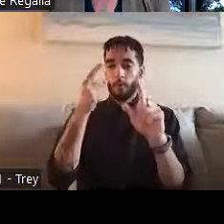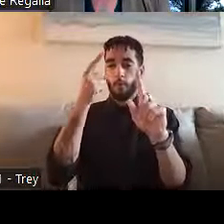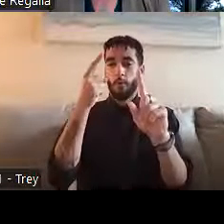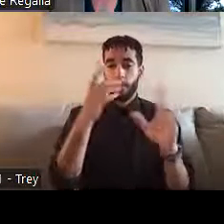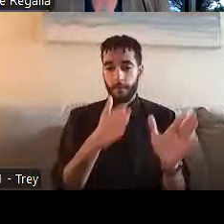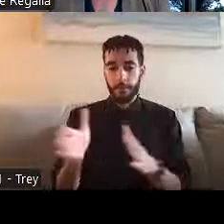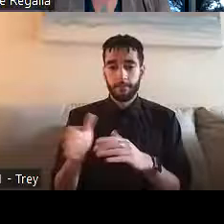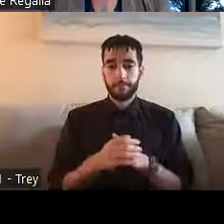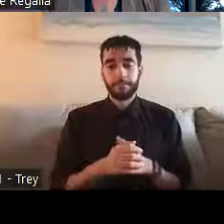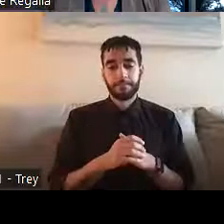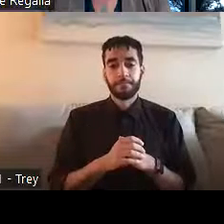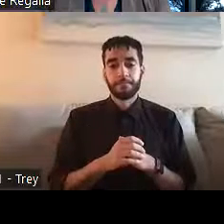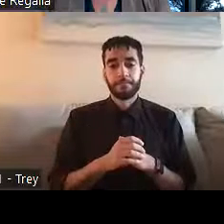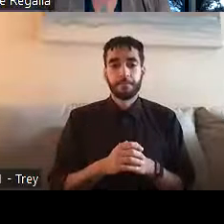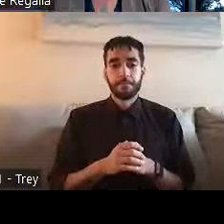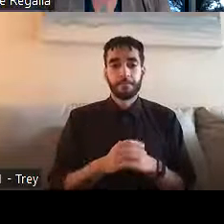Next slide.